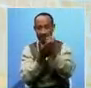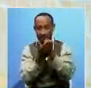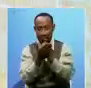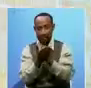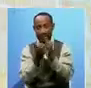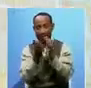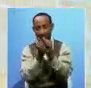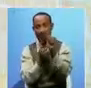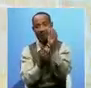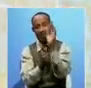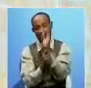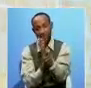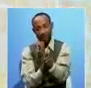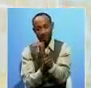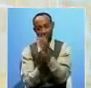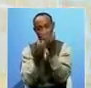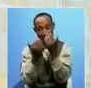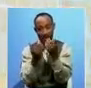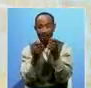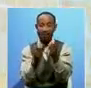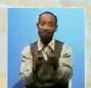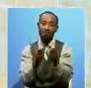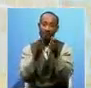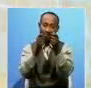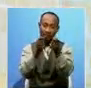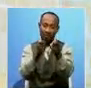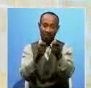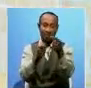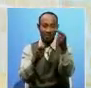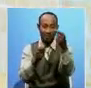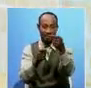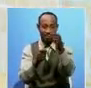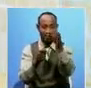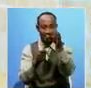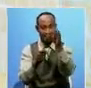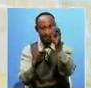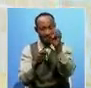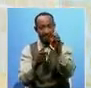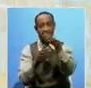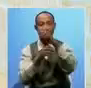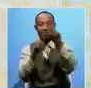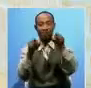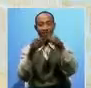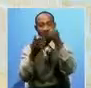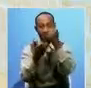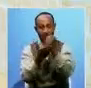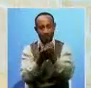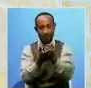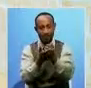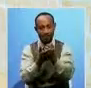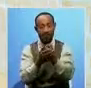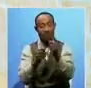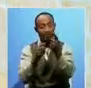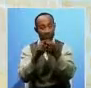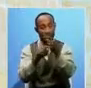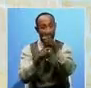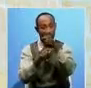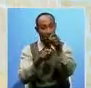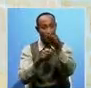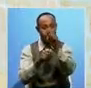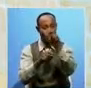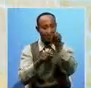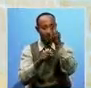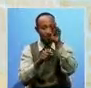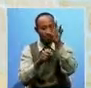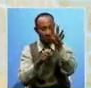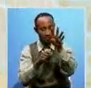those subjects, and so they have been awarded the GCE certificate. But many more from the 124 that sat